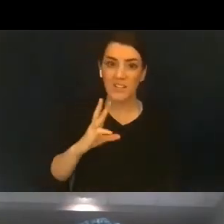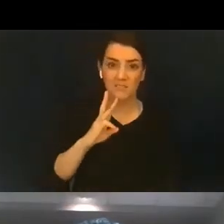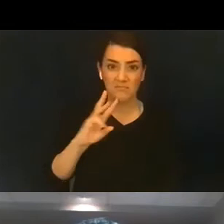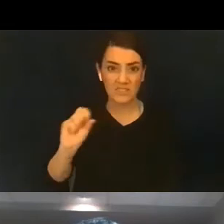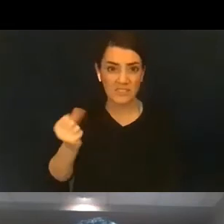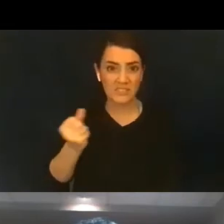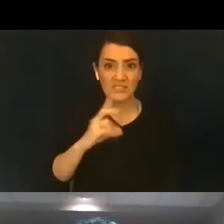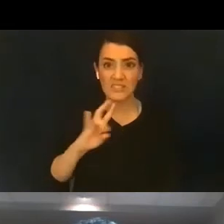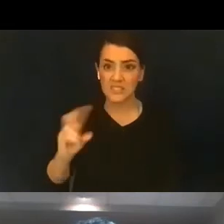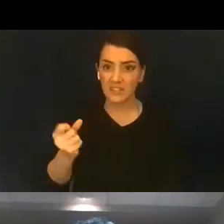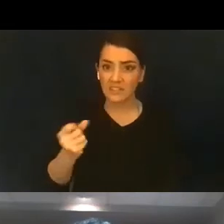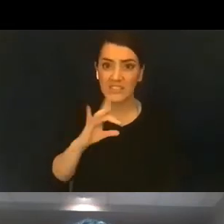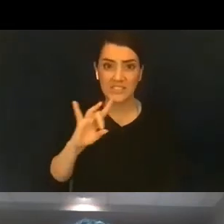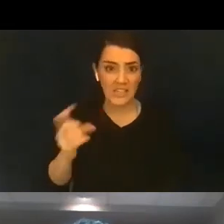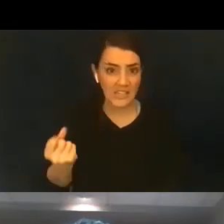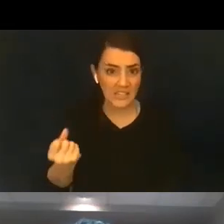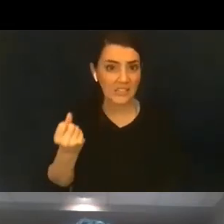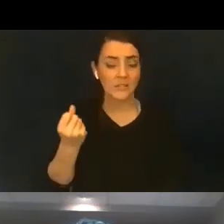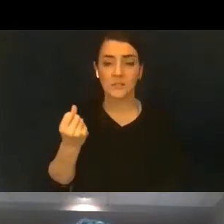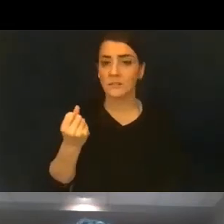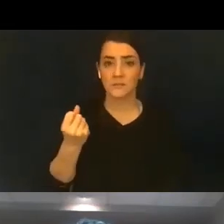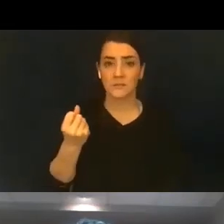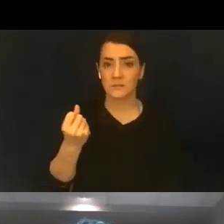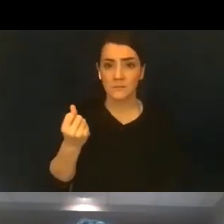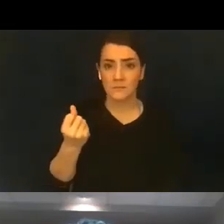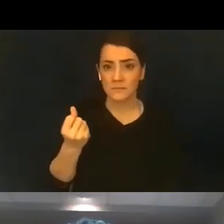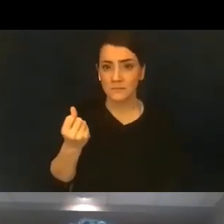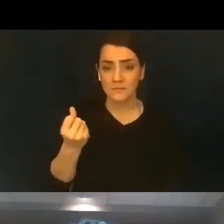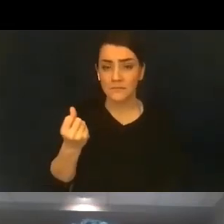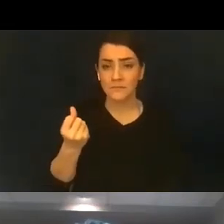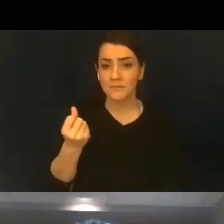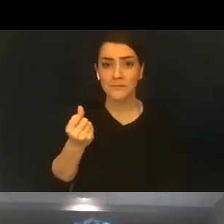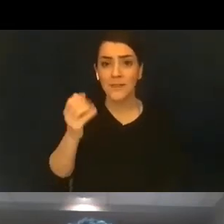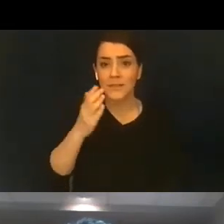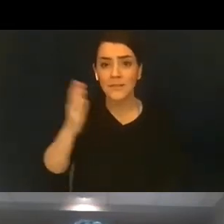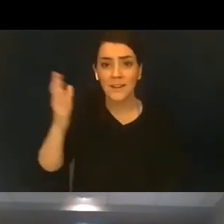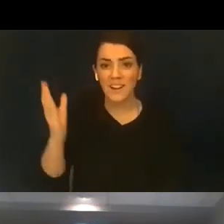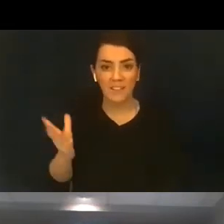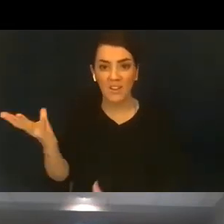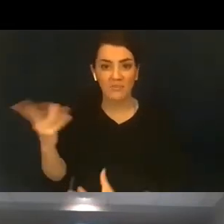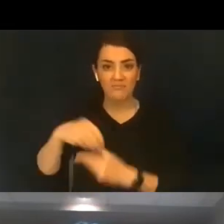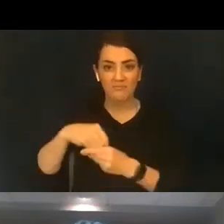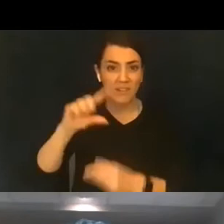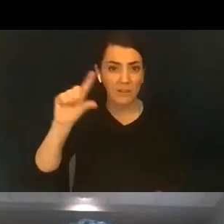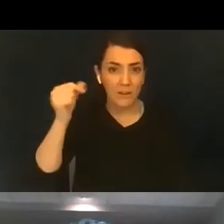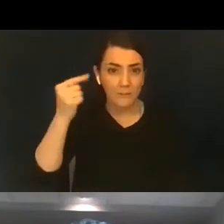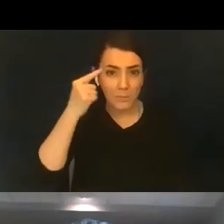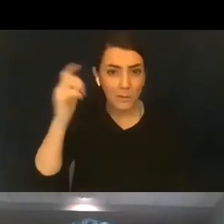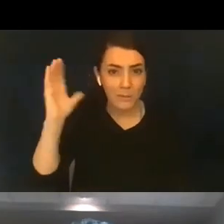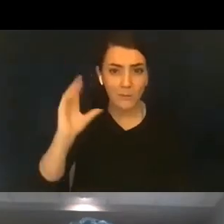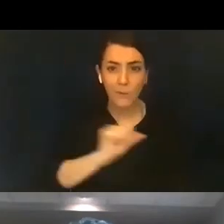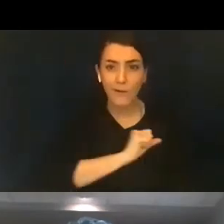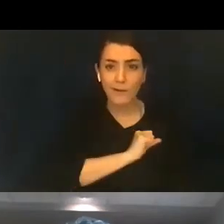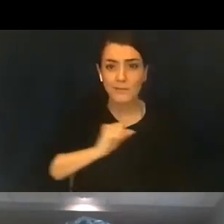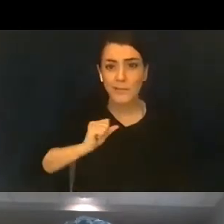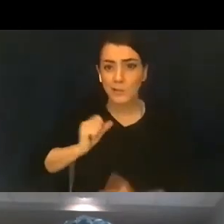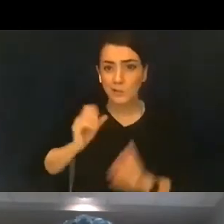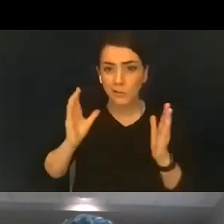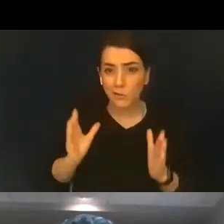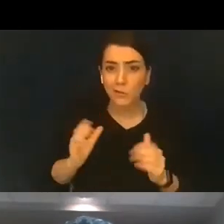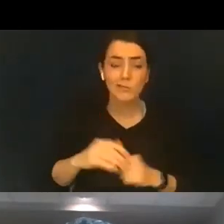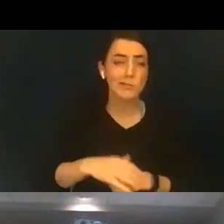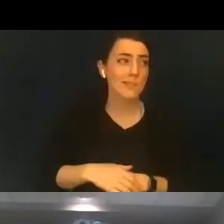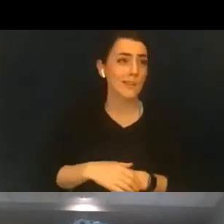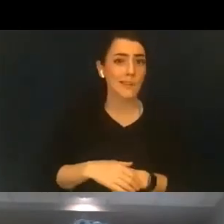never knocked on the doors of the House of Representatives, the senators, people who had never visited Washington,